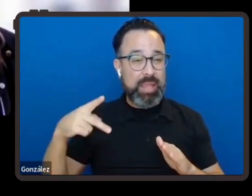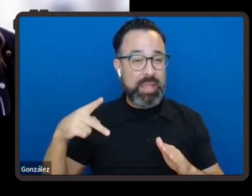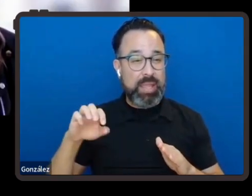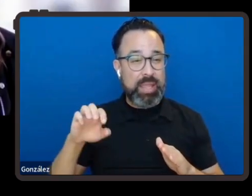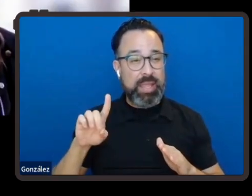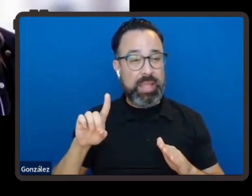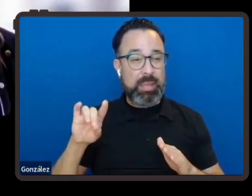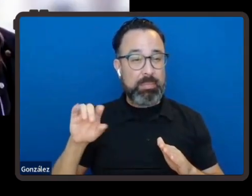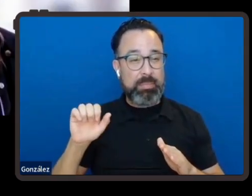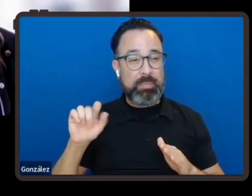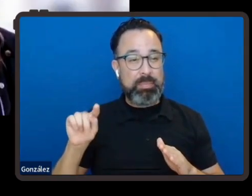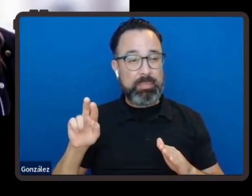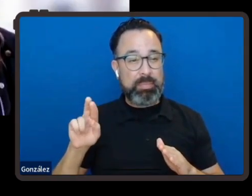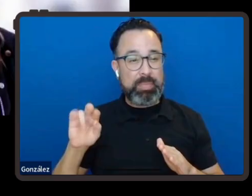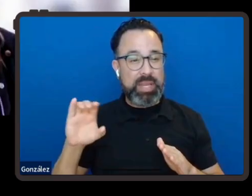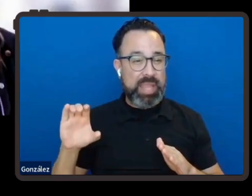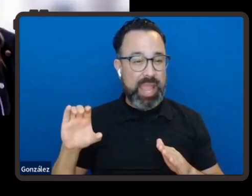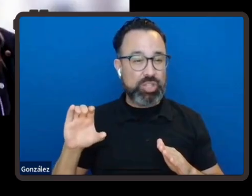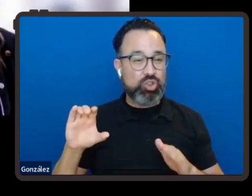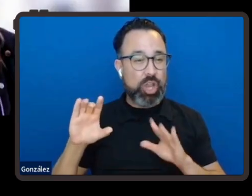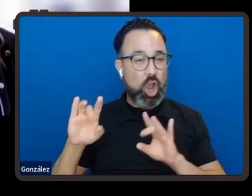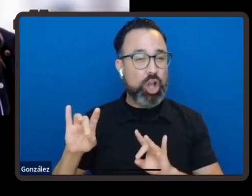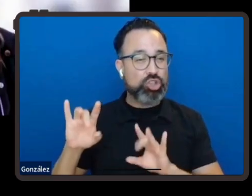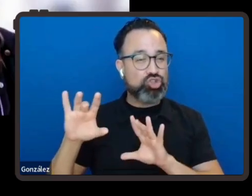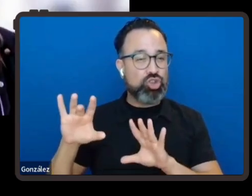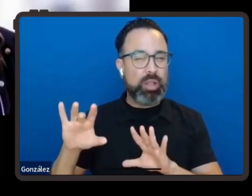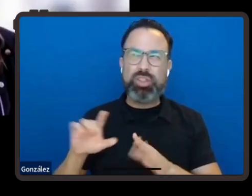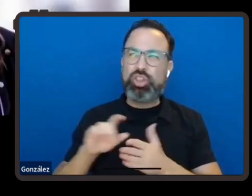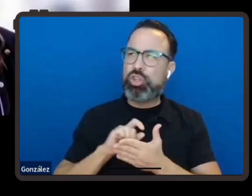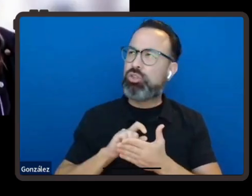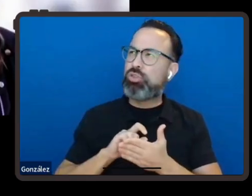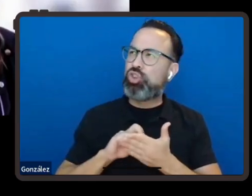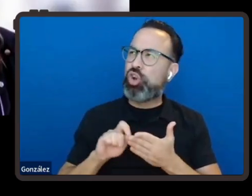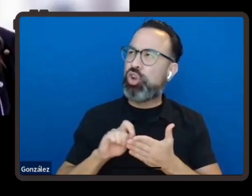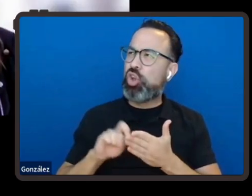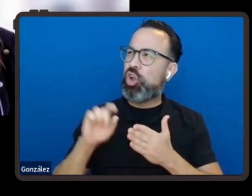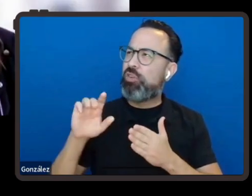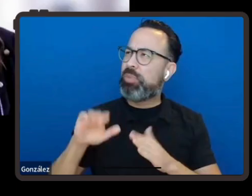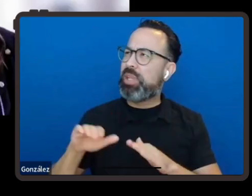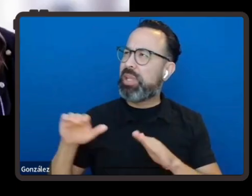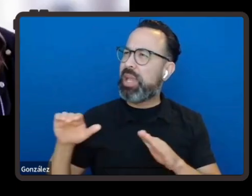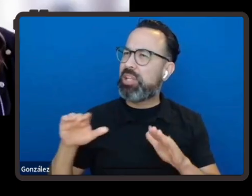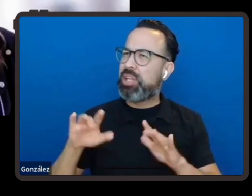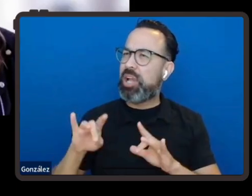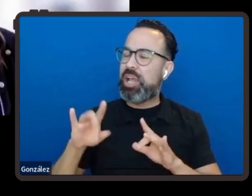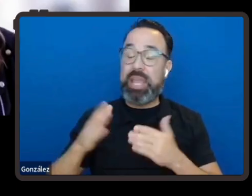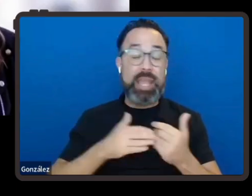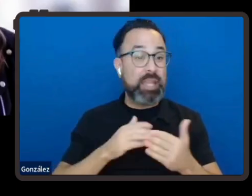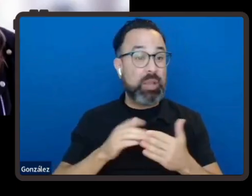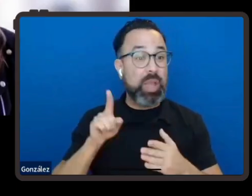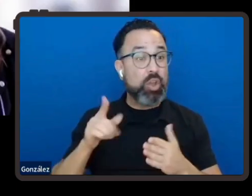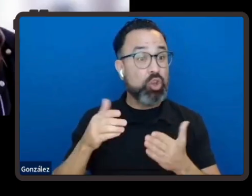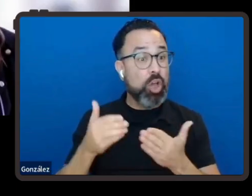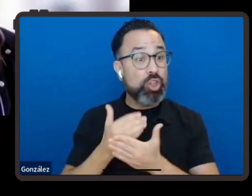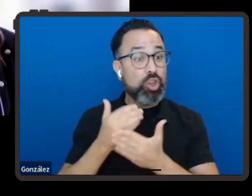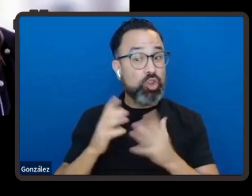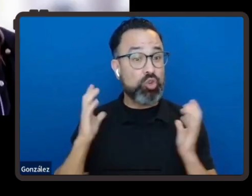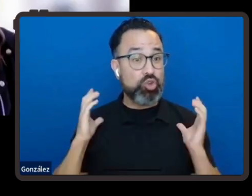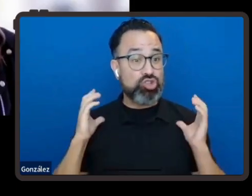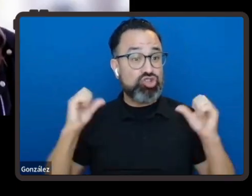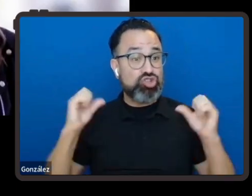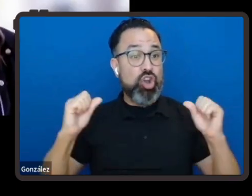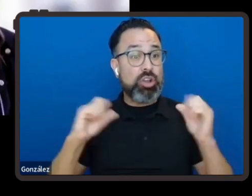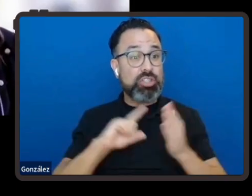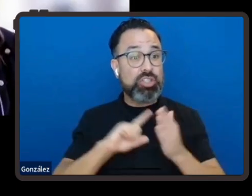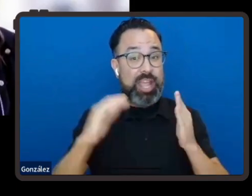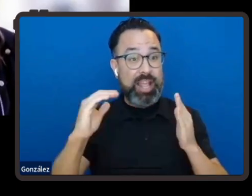Australian journal, the Journal of Pediatrics of Australia. Anyway, it was actually on the new charge checklist. So that charge checklist is more